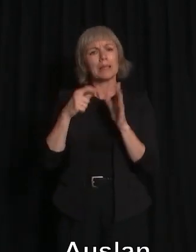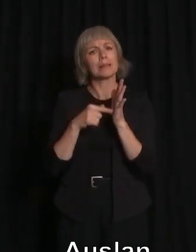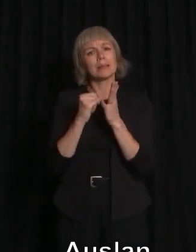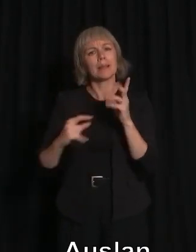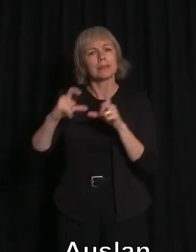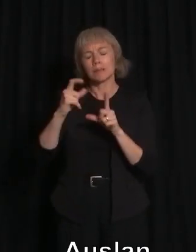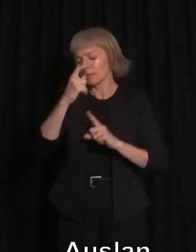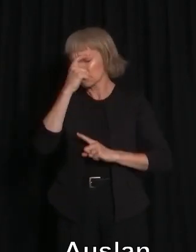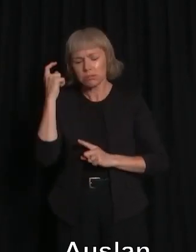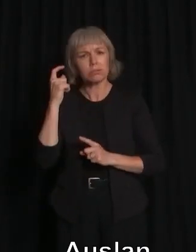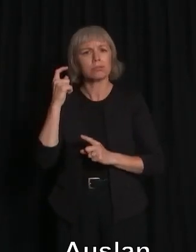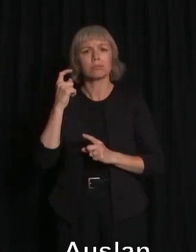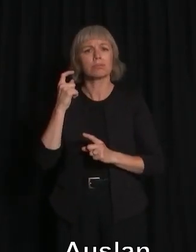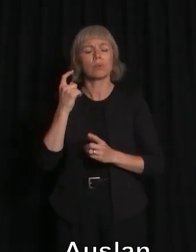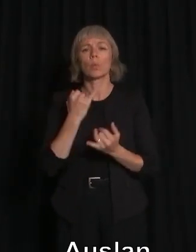disorder.